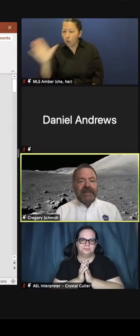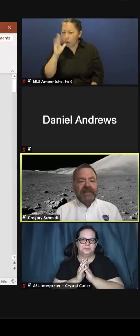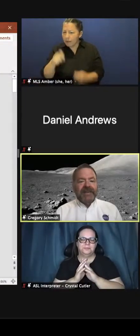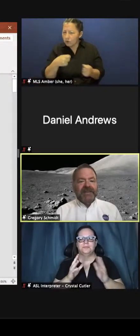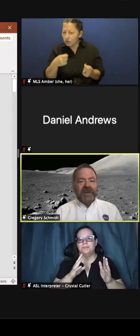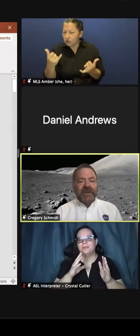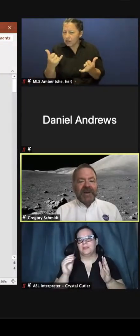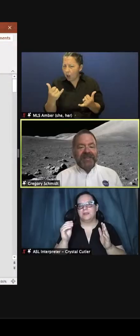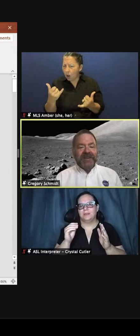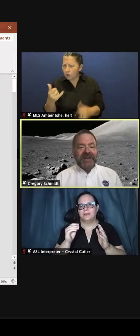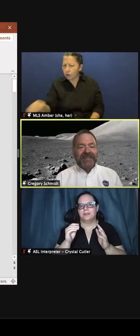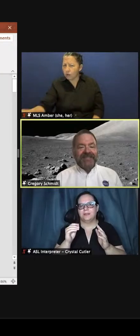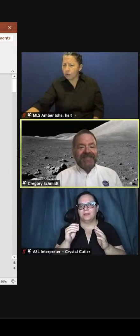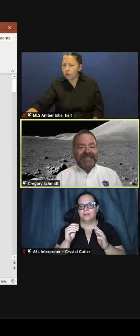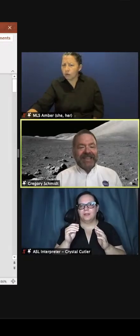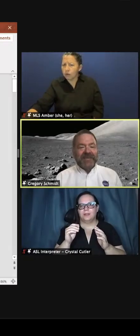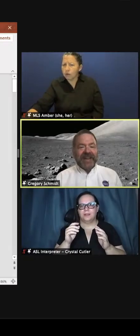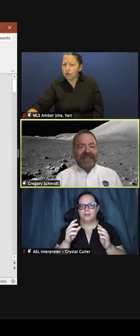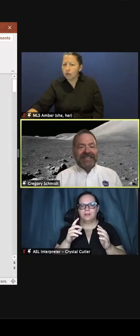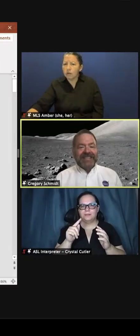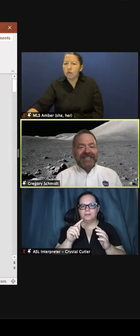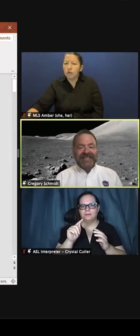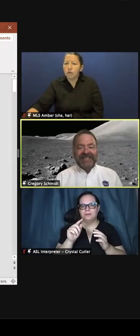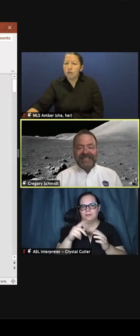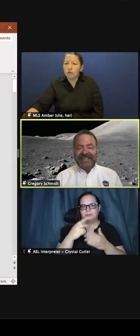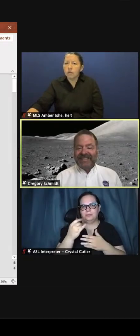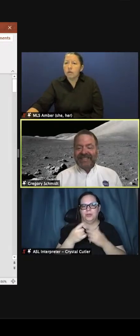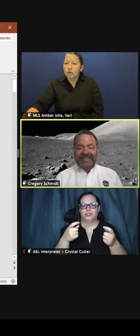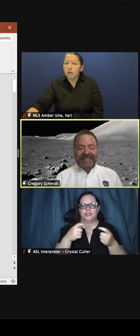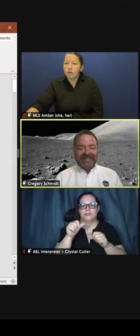scientist. So Tony, take it away.